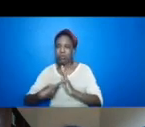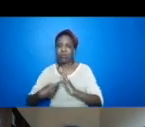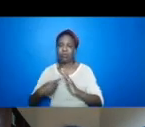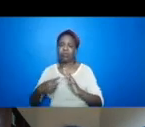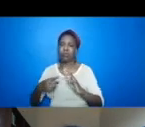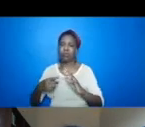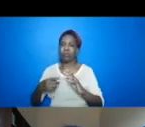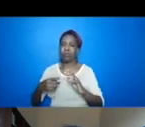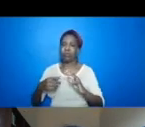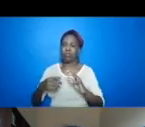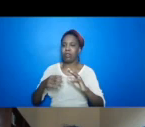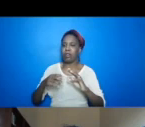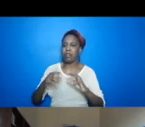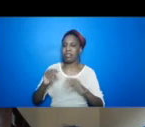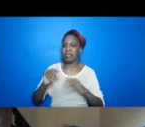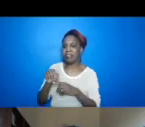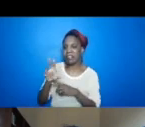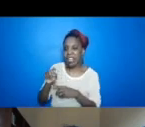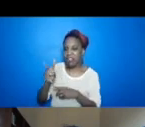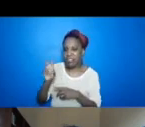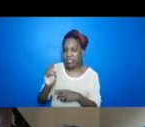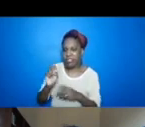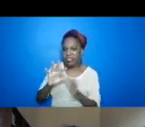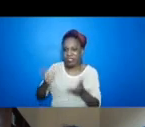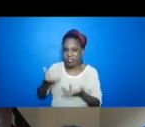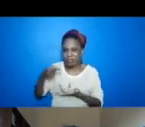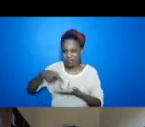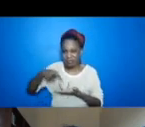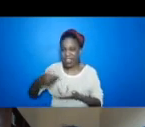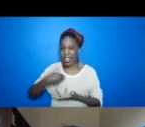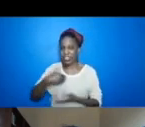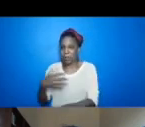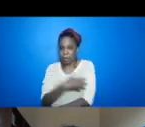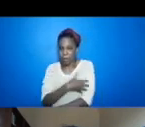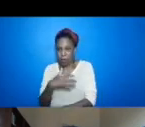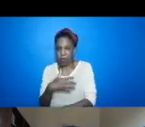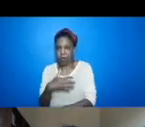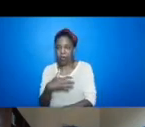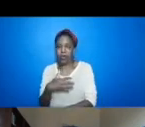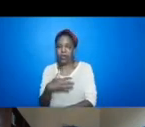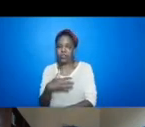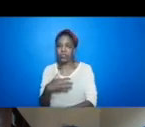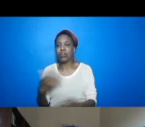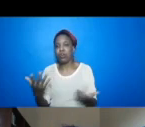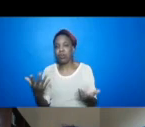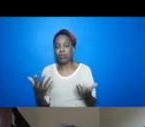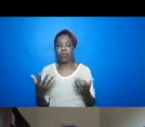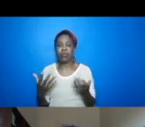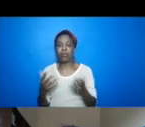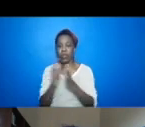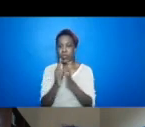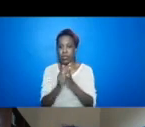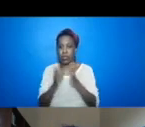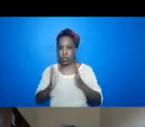with certain power. So particularly on this call, lawyers are often given this narrative